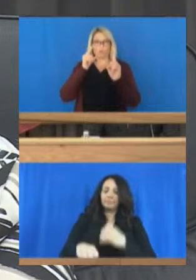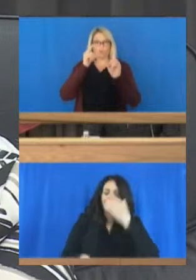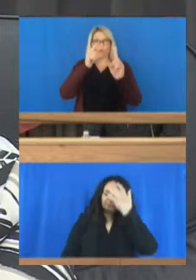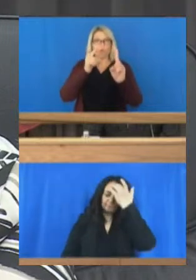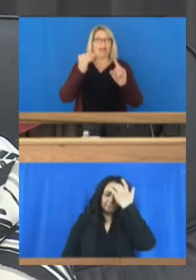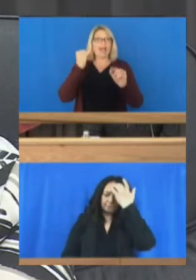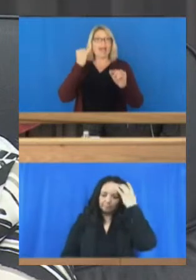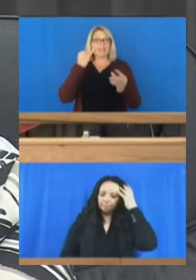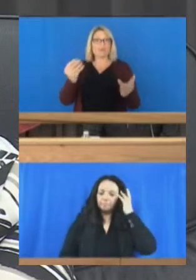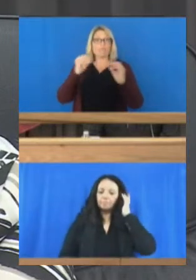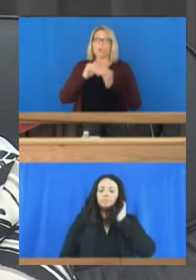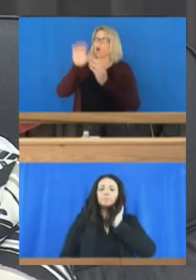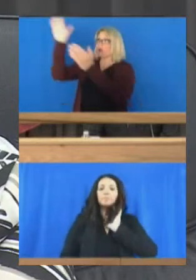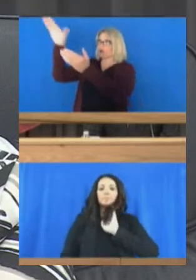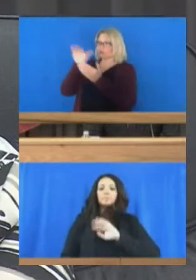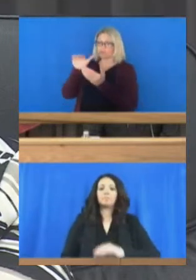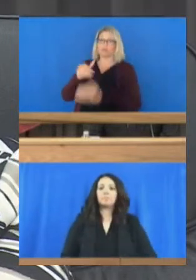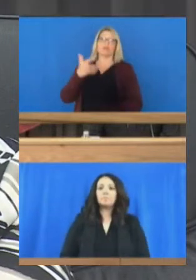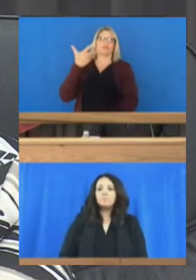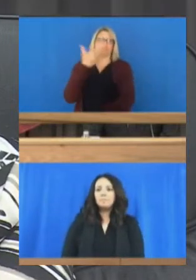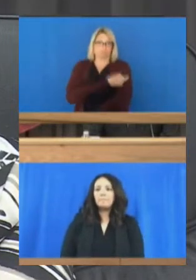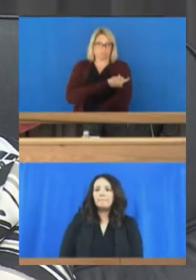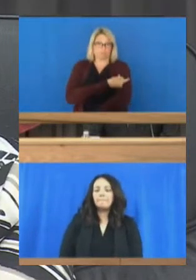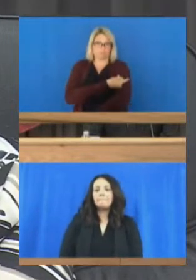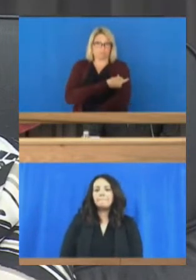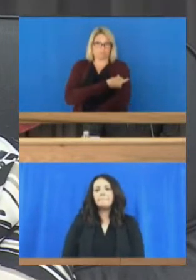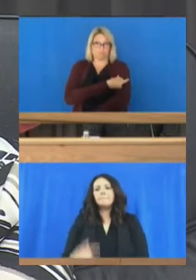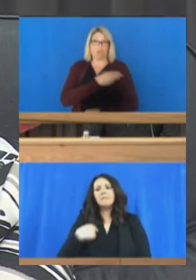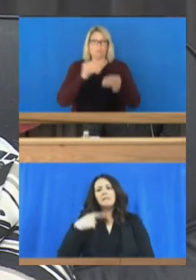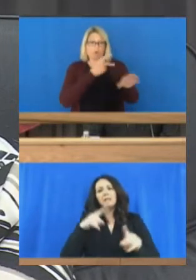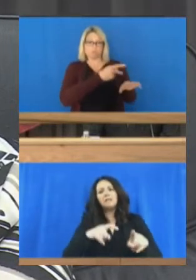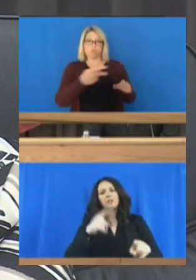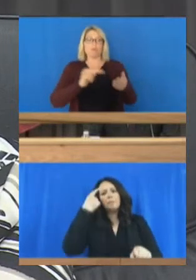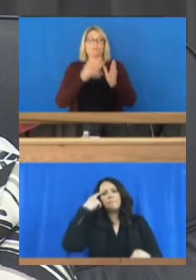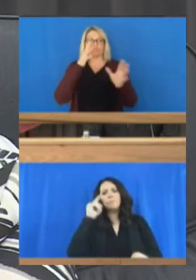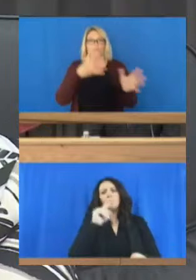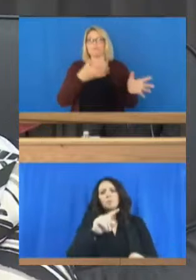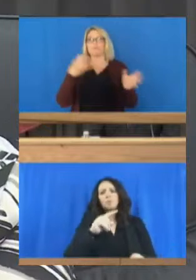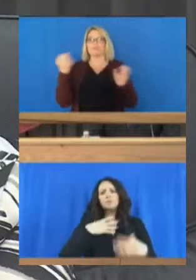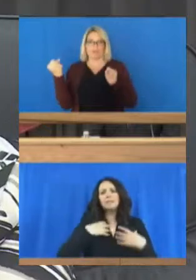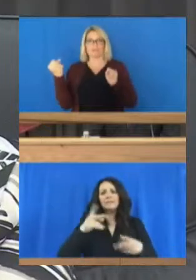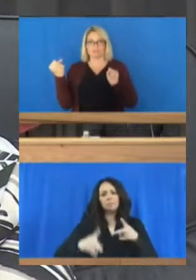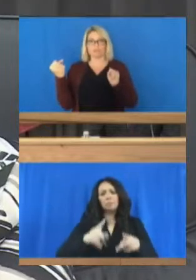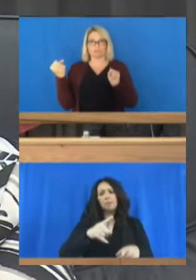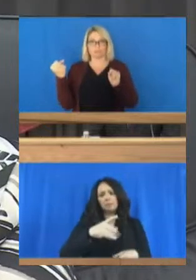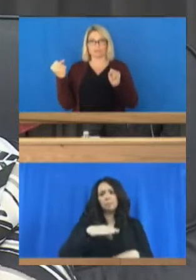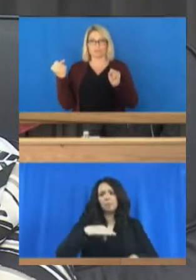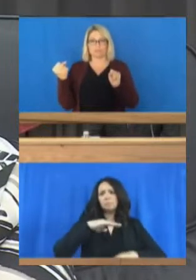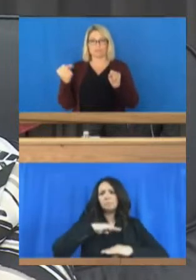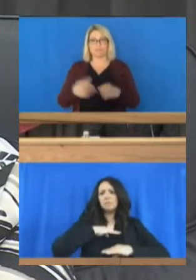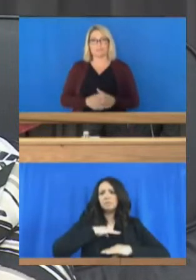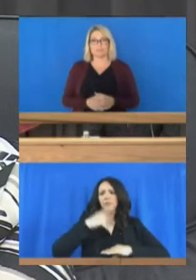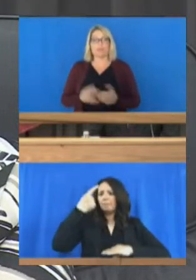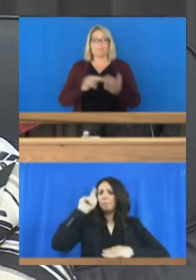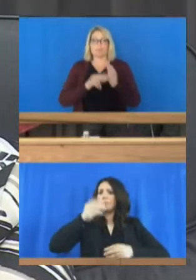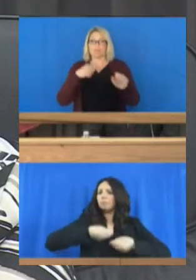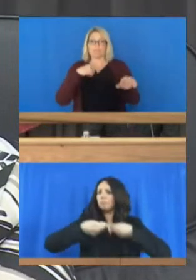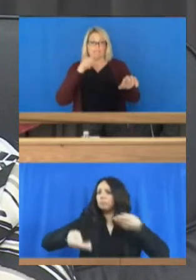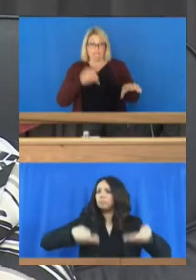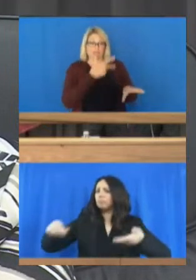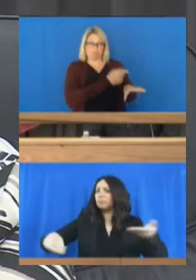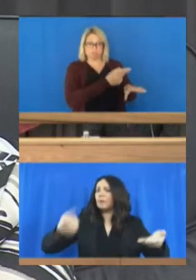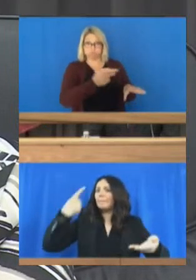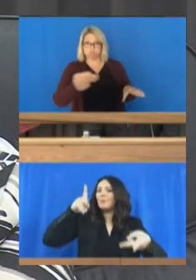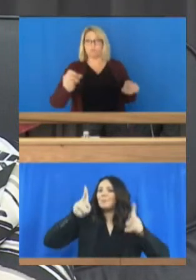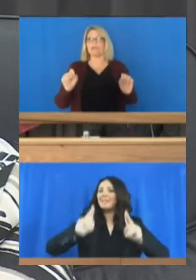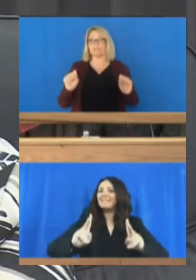in larger volumes. Again, as the volumes of doses increase, we're going to match that in terms of our capability to be able to get